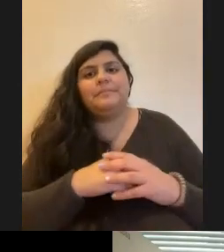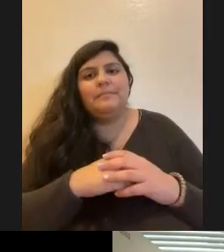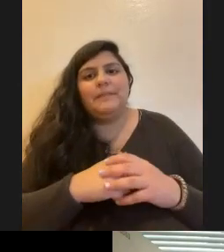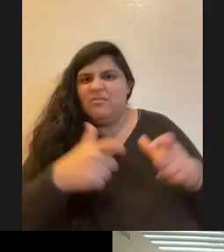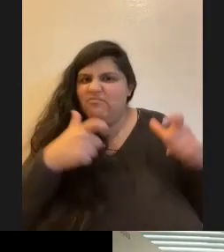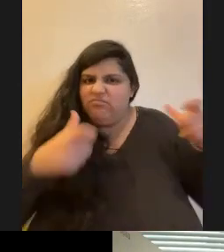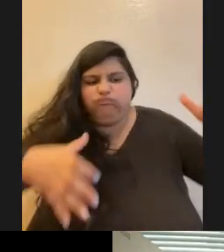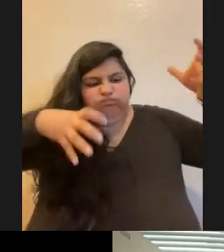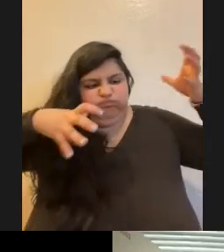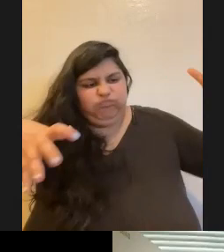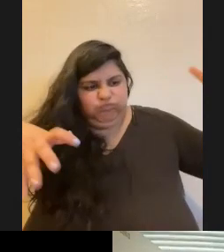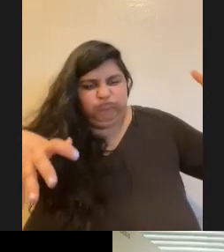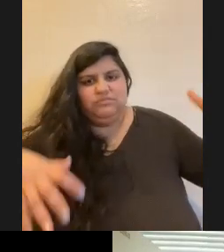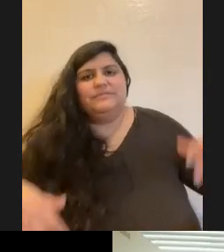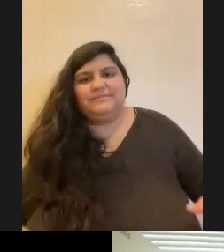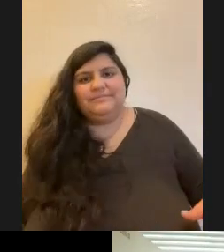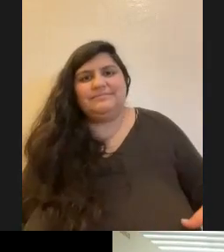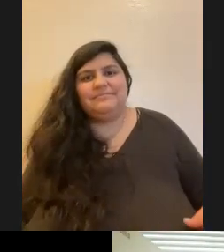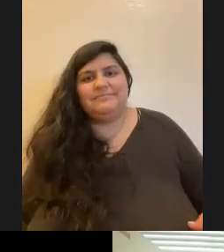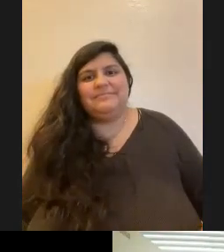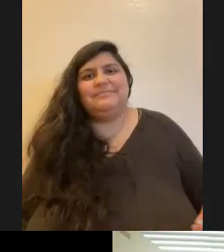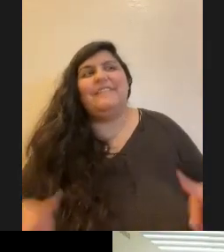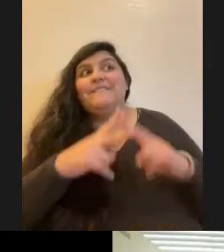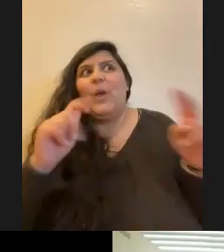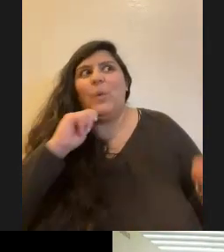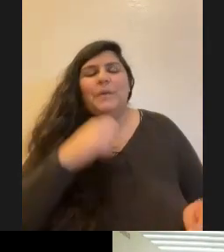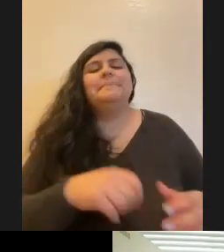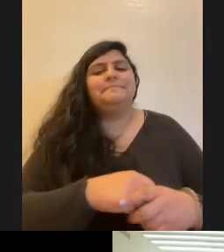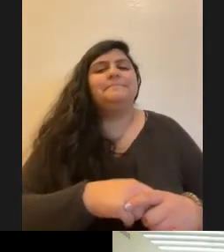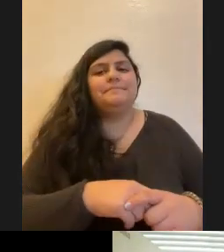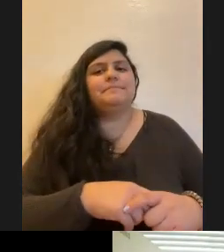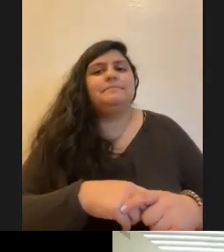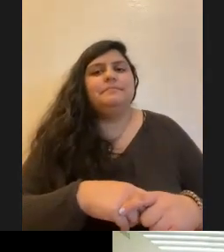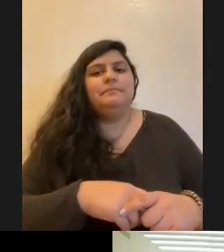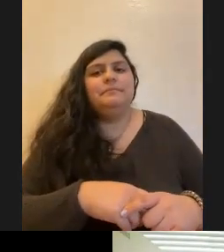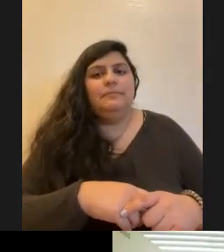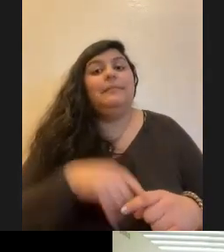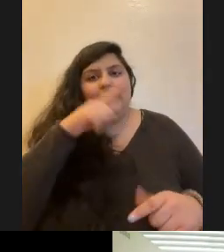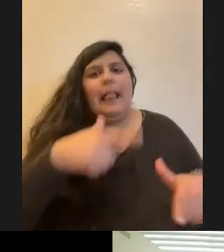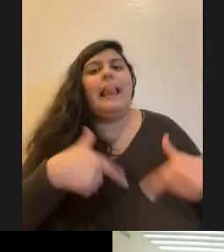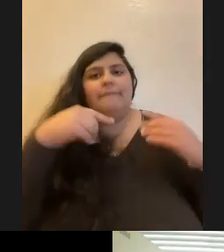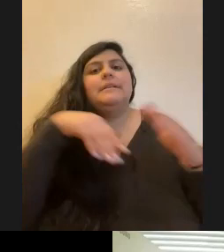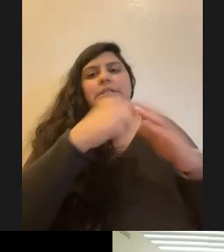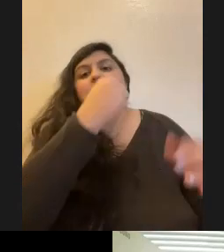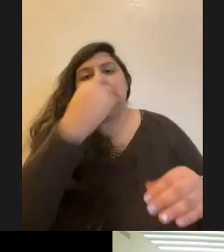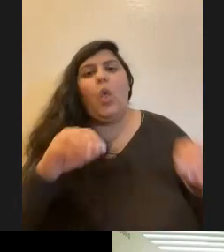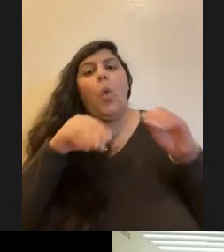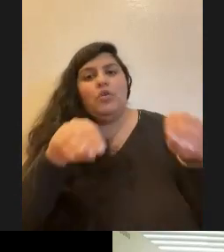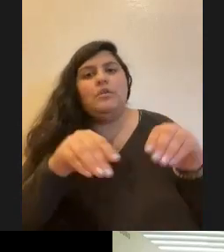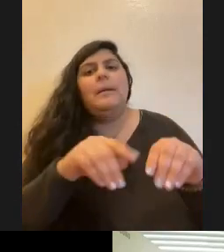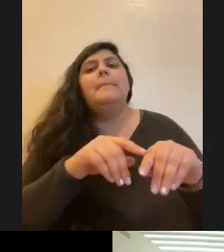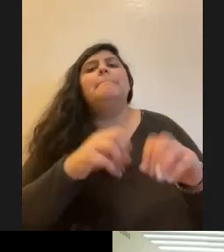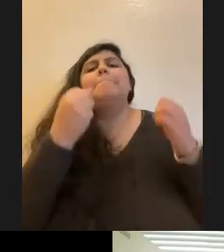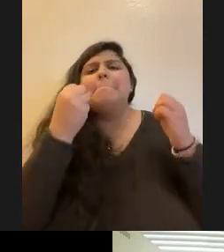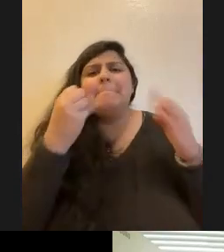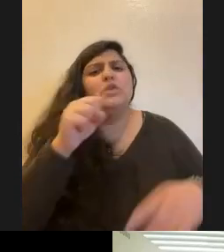chunkier and like bulby looking. They're so cool. So they are they live in the Southern Ocean down there, and there are a bunch of squid that